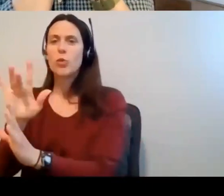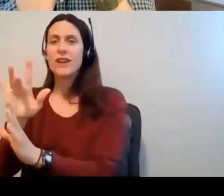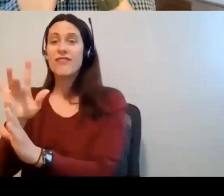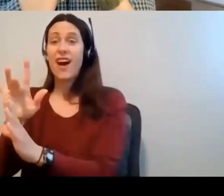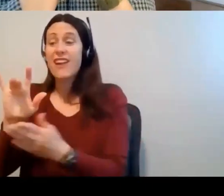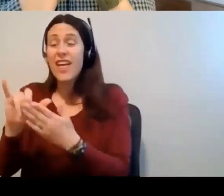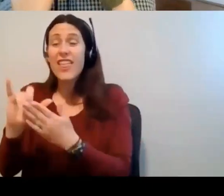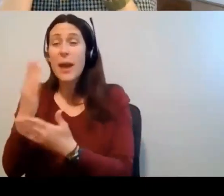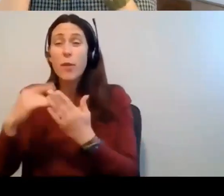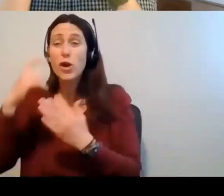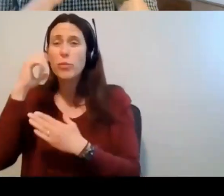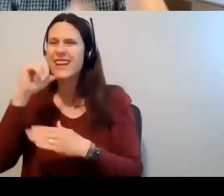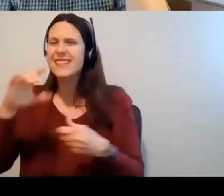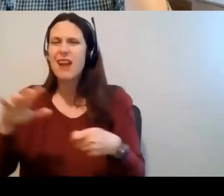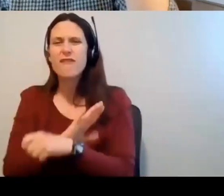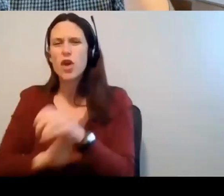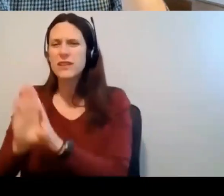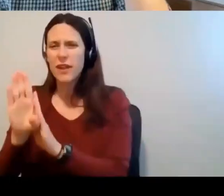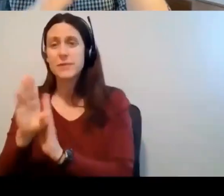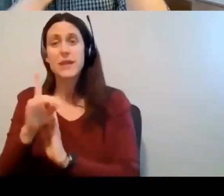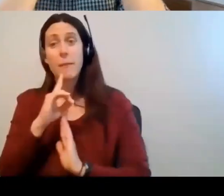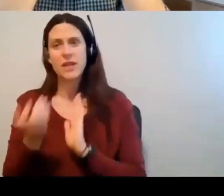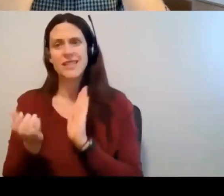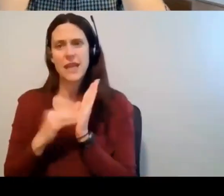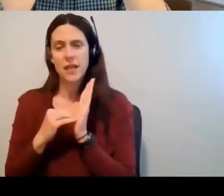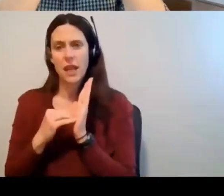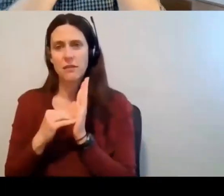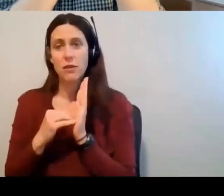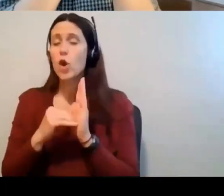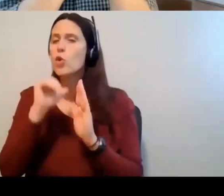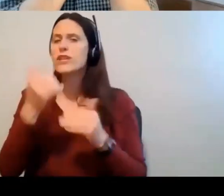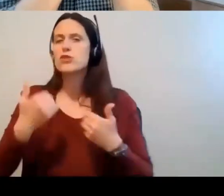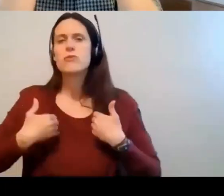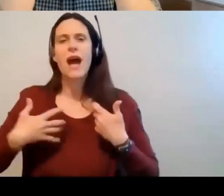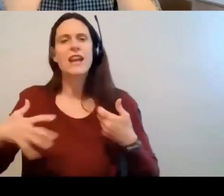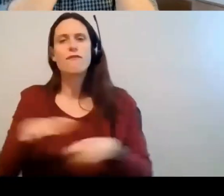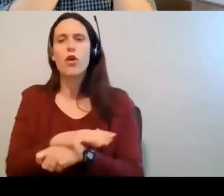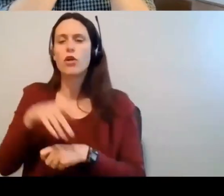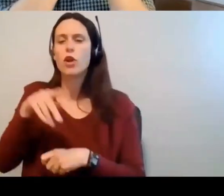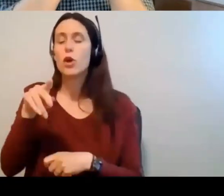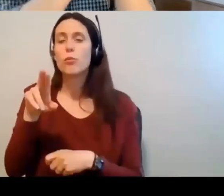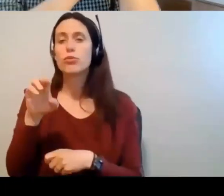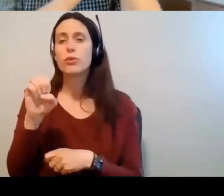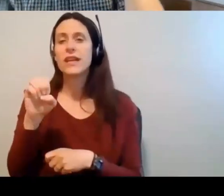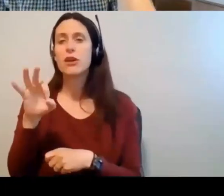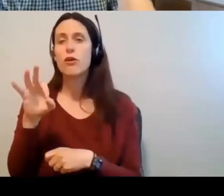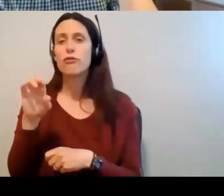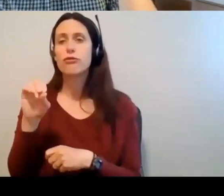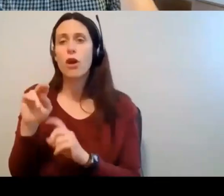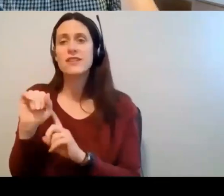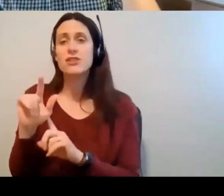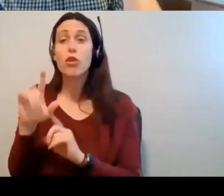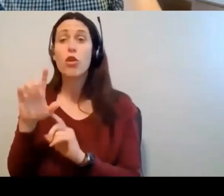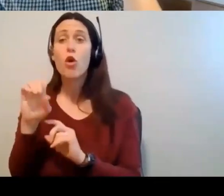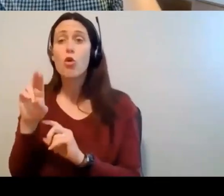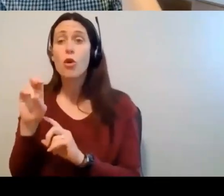developed. I'll say that one more time. We don't have a full prefrontal cortex or cerebral cortex until we're 25 years